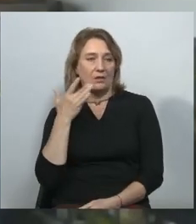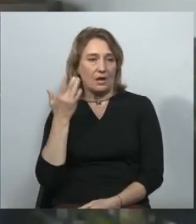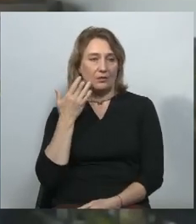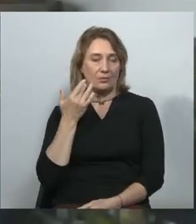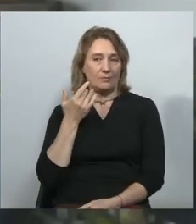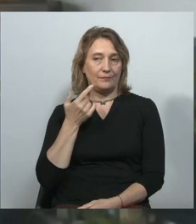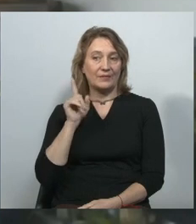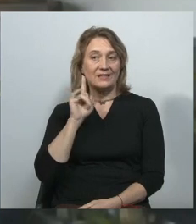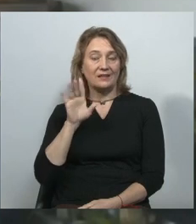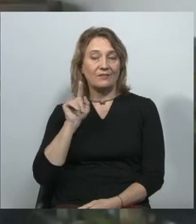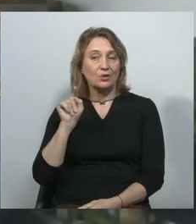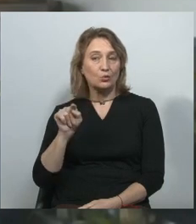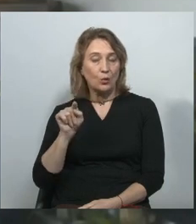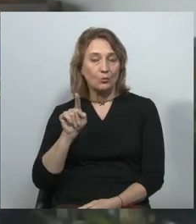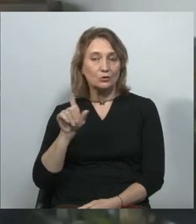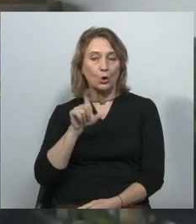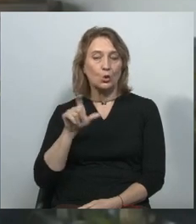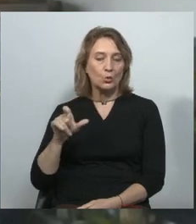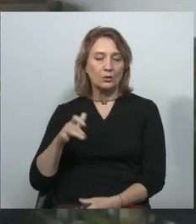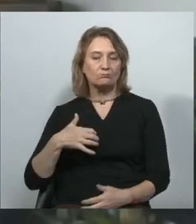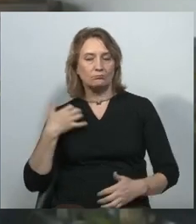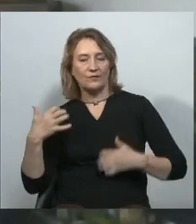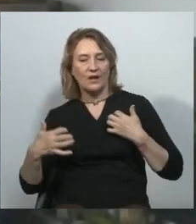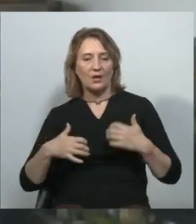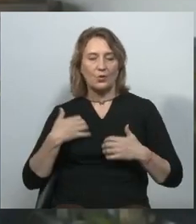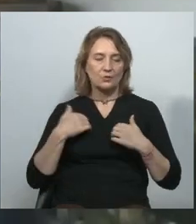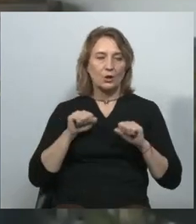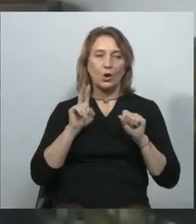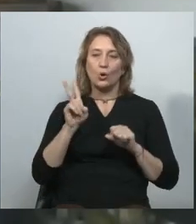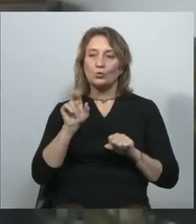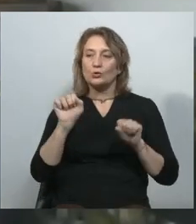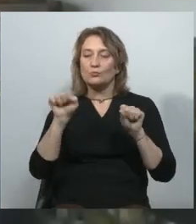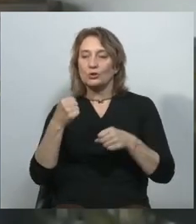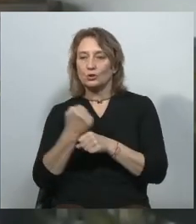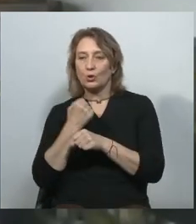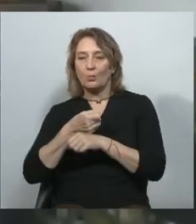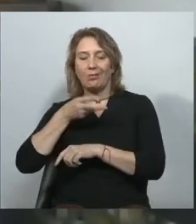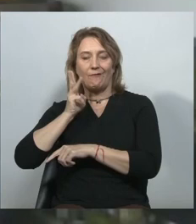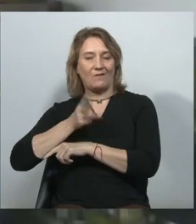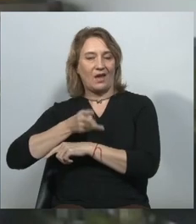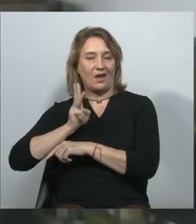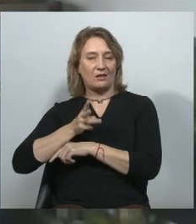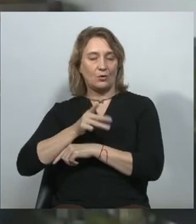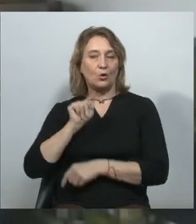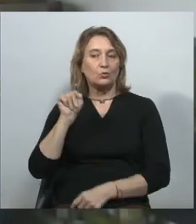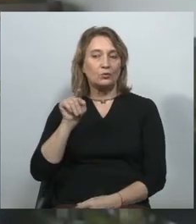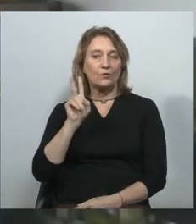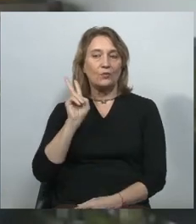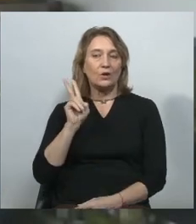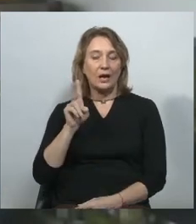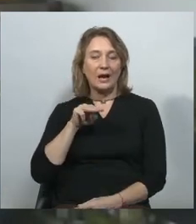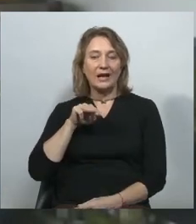people are worried because they think someone will make a video of President Trump declaring war on Thailand. But